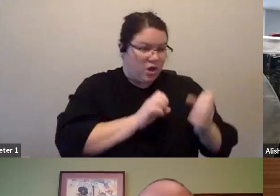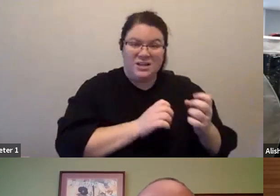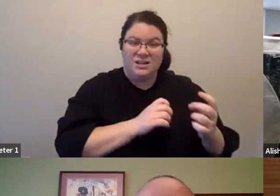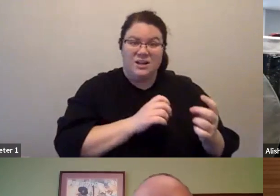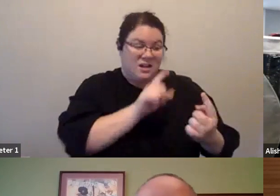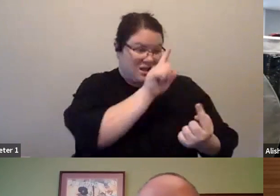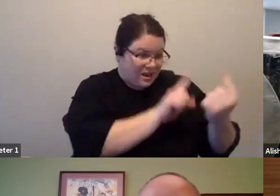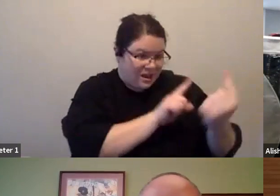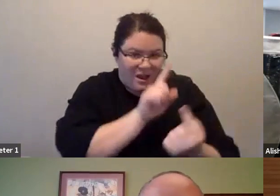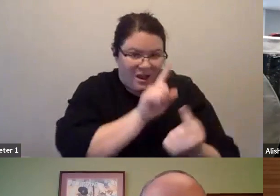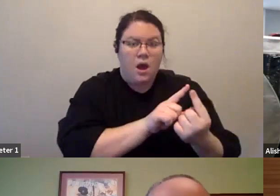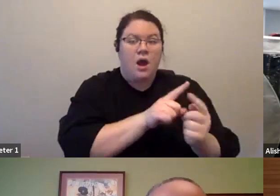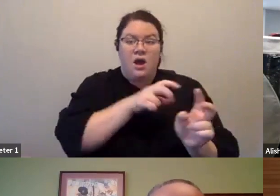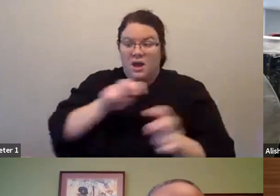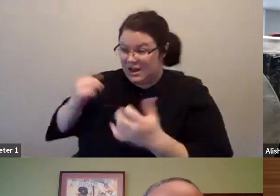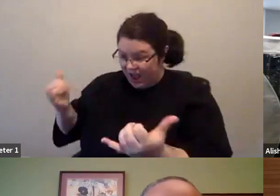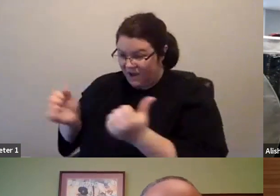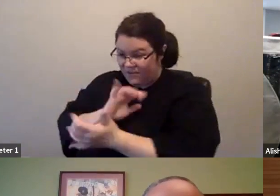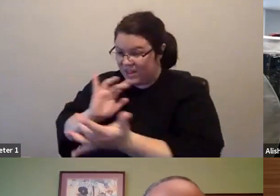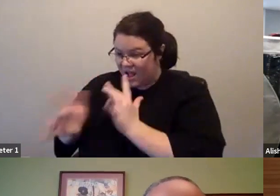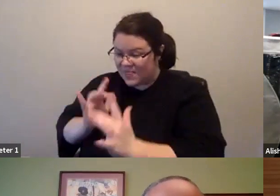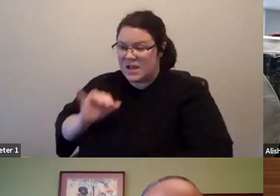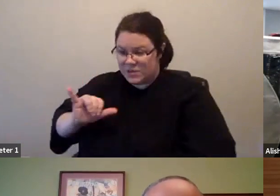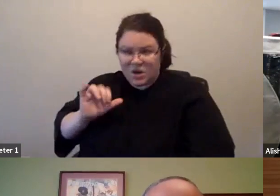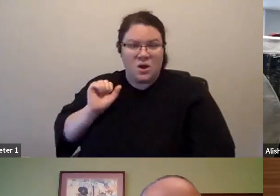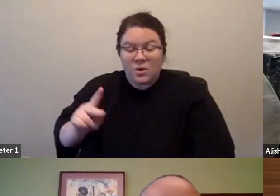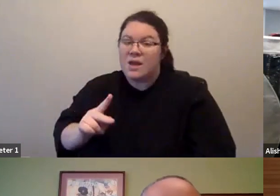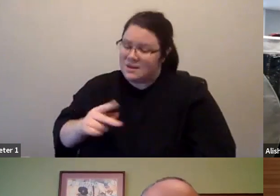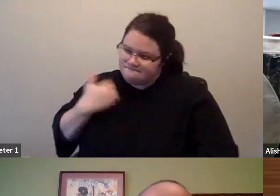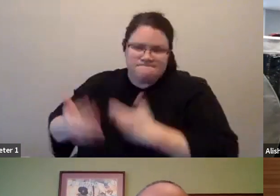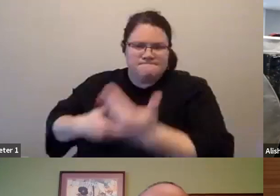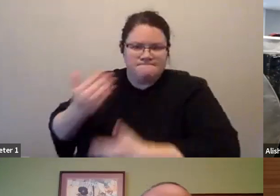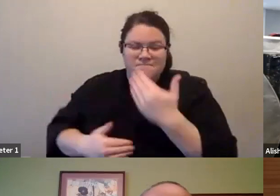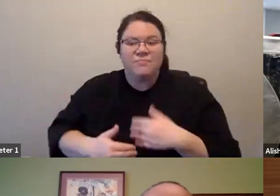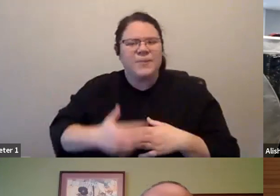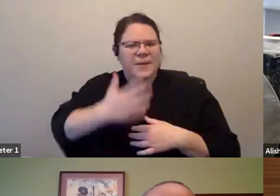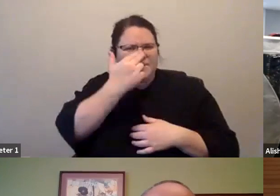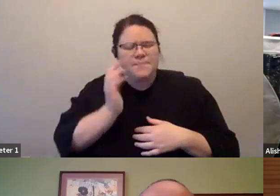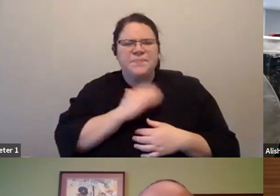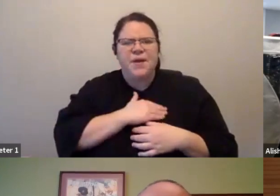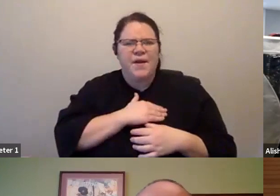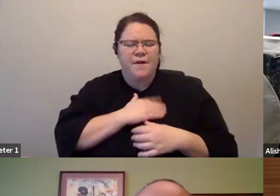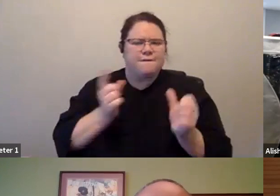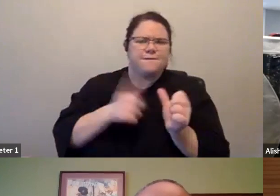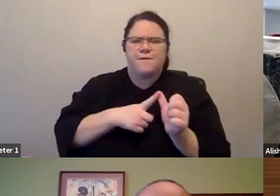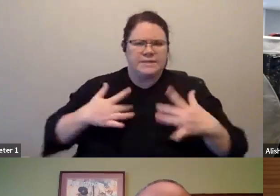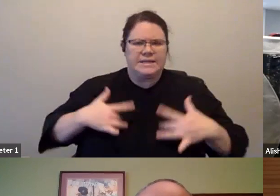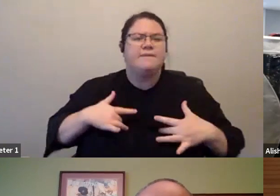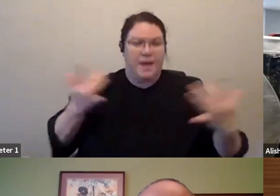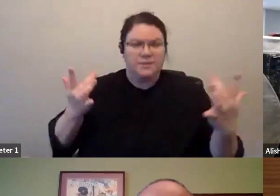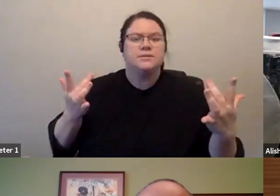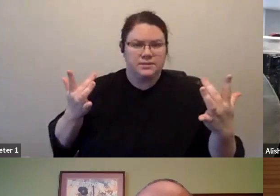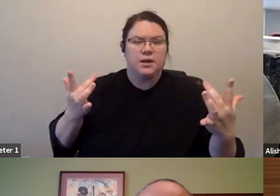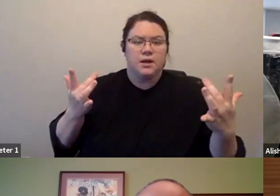transition everything to a virtual platform. And in fact, one of our first events that we had to transition to